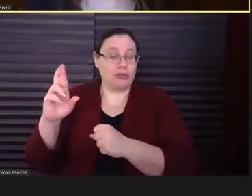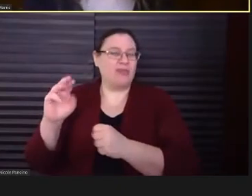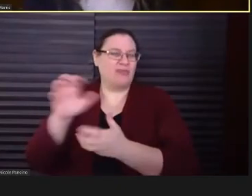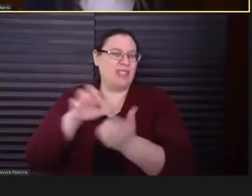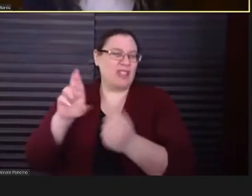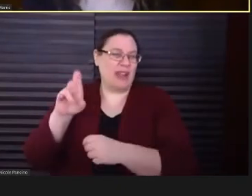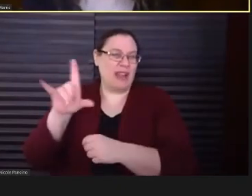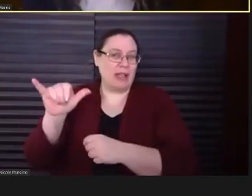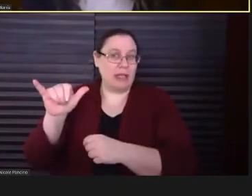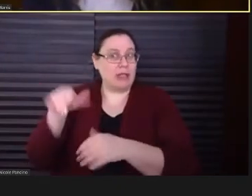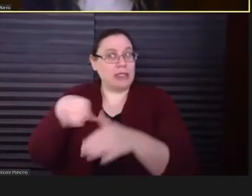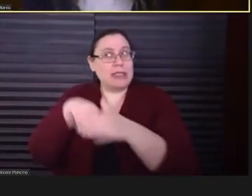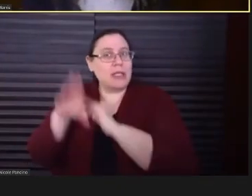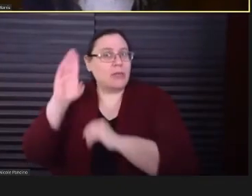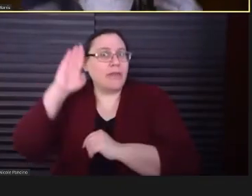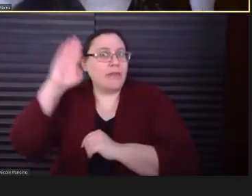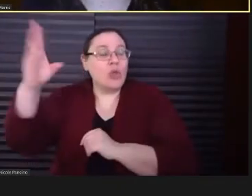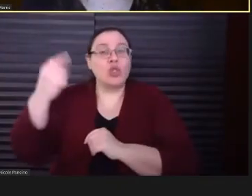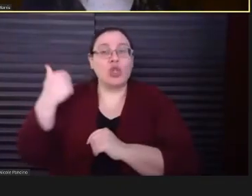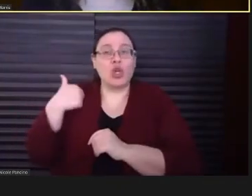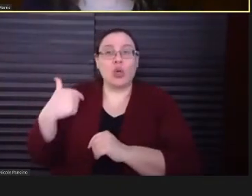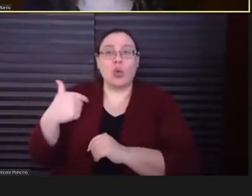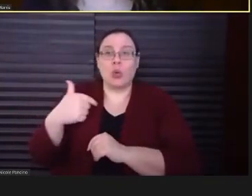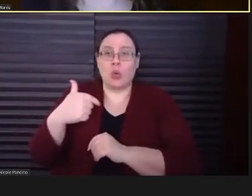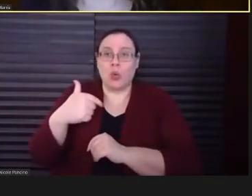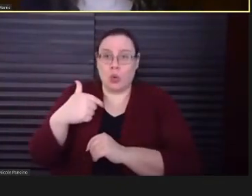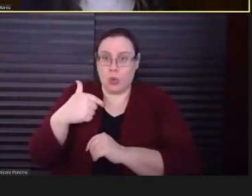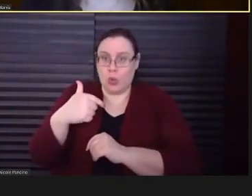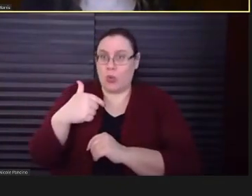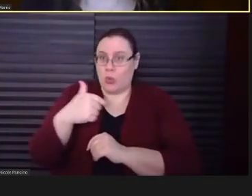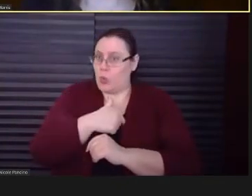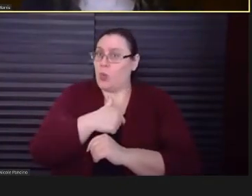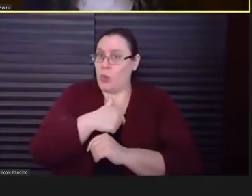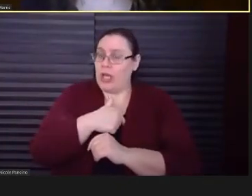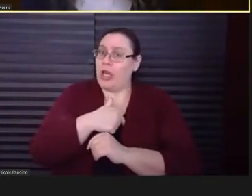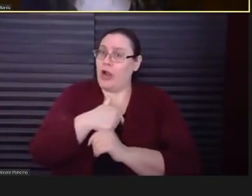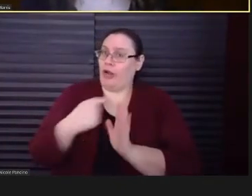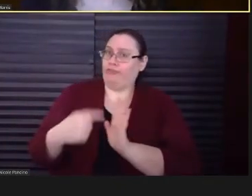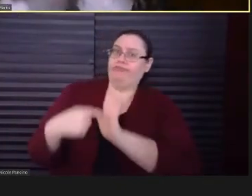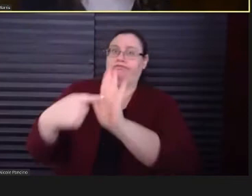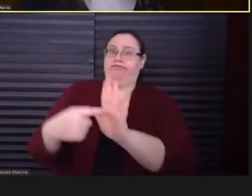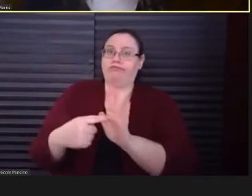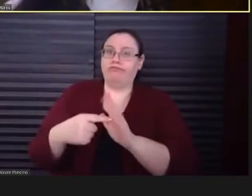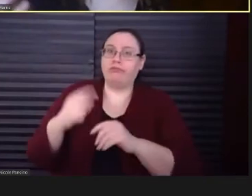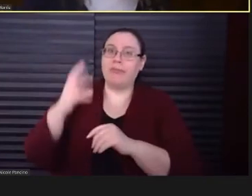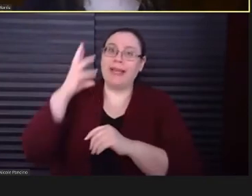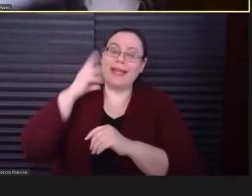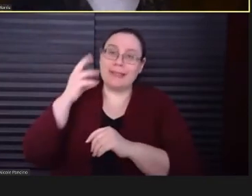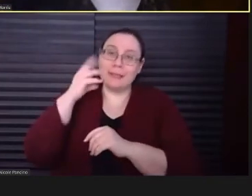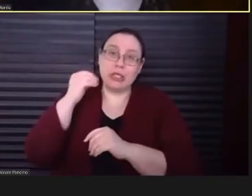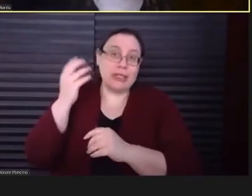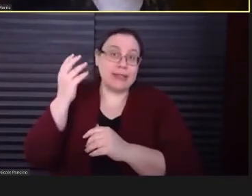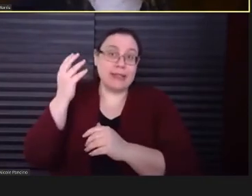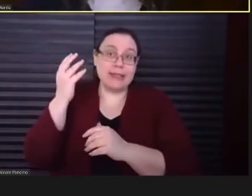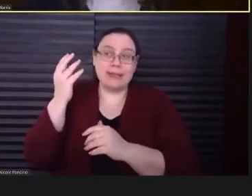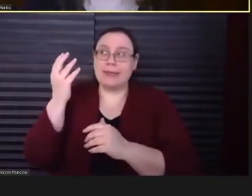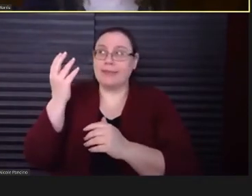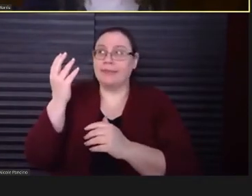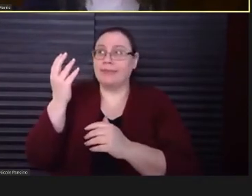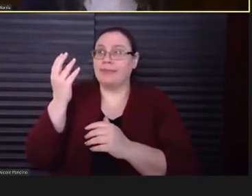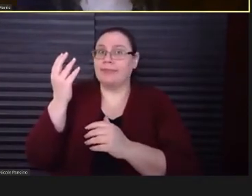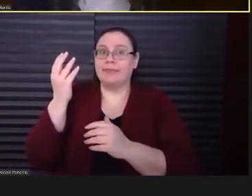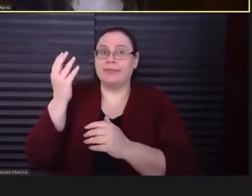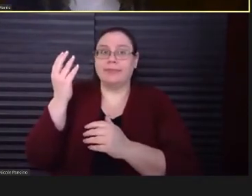future. And we're toward that end showcasing experiences that may be, on a more of